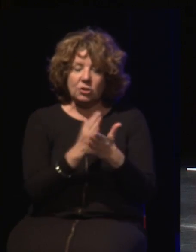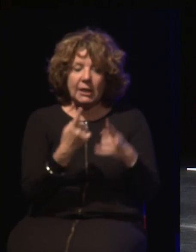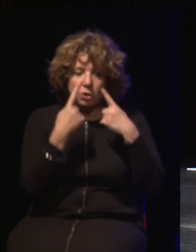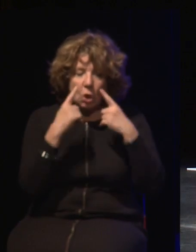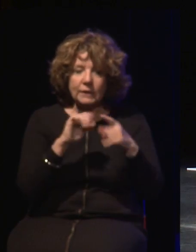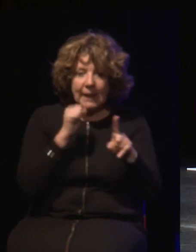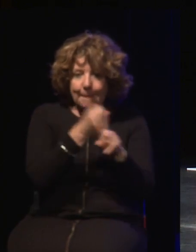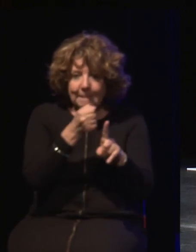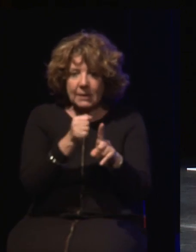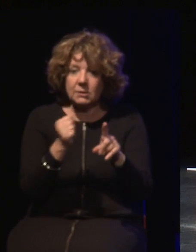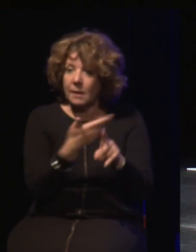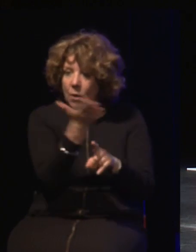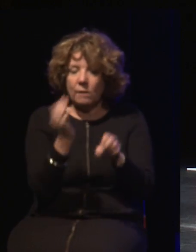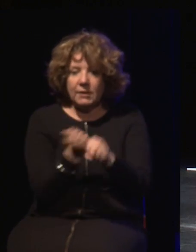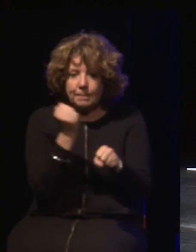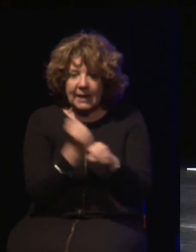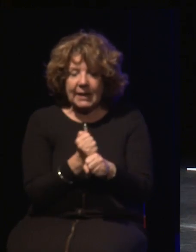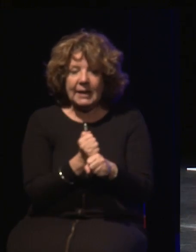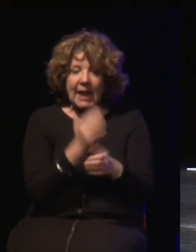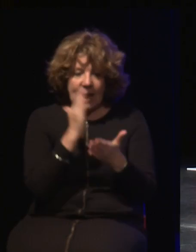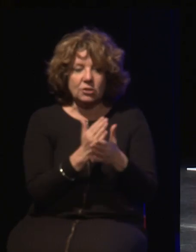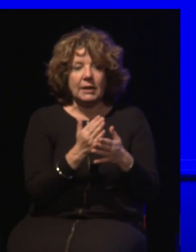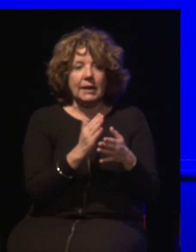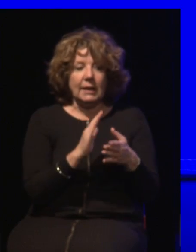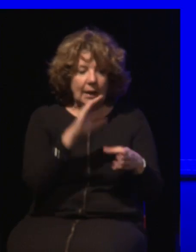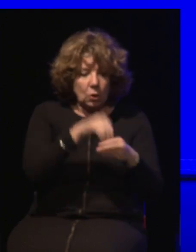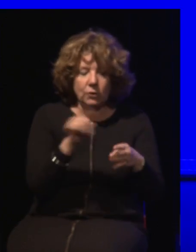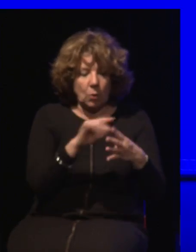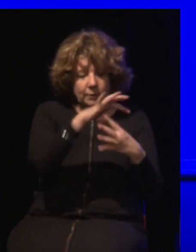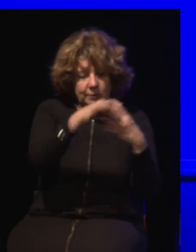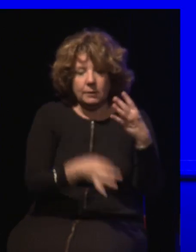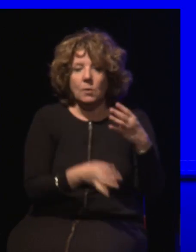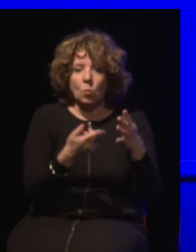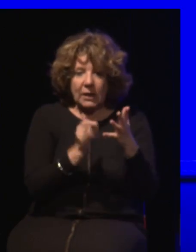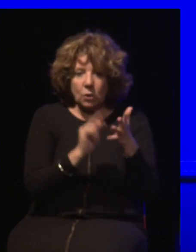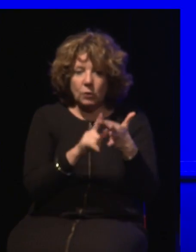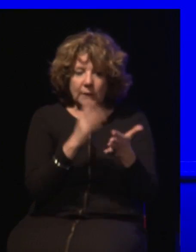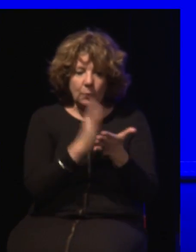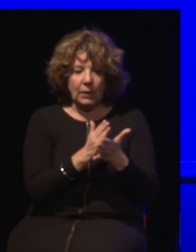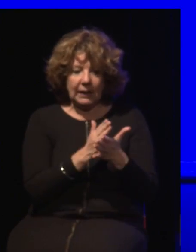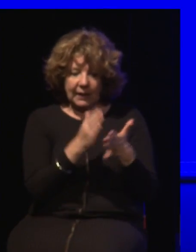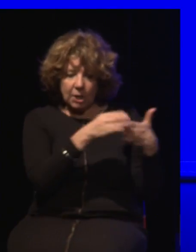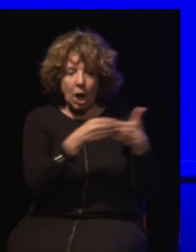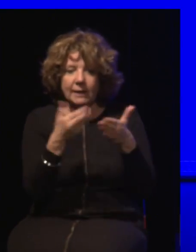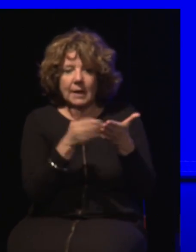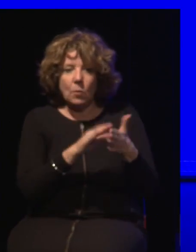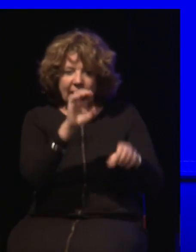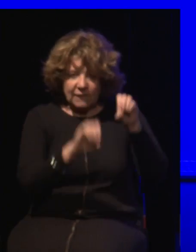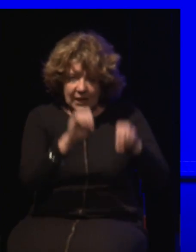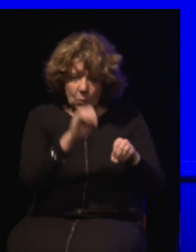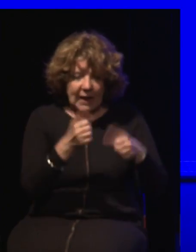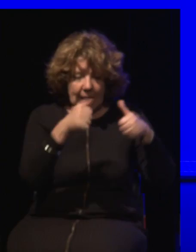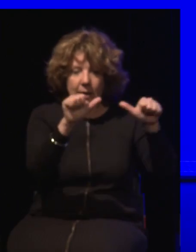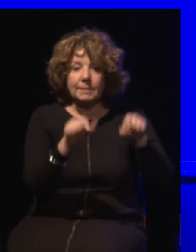mechanics we use, and guides how we evaluate outcomes. The piano stairs won't address the obesity